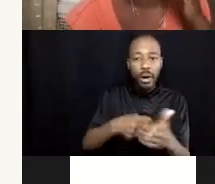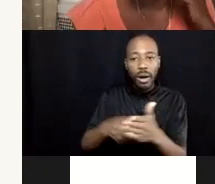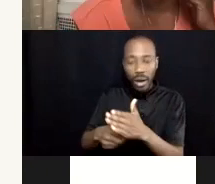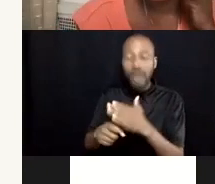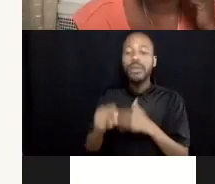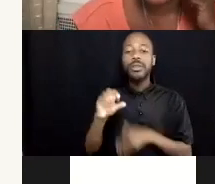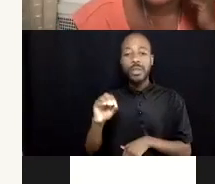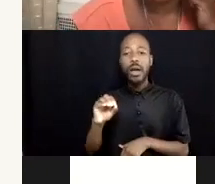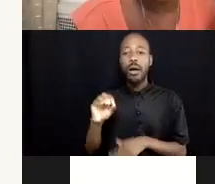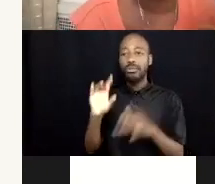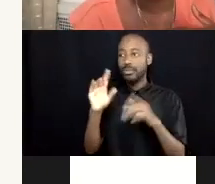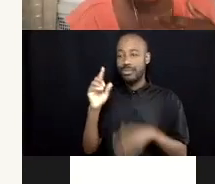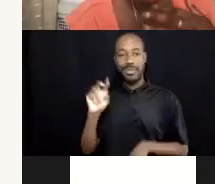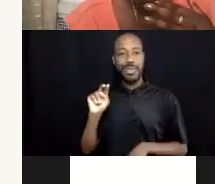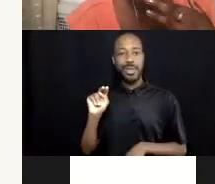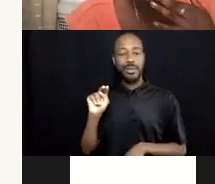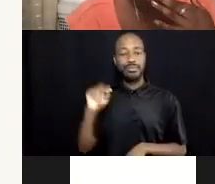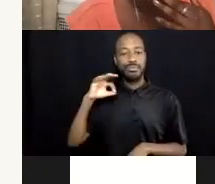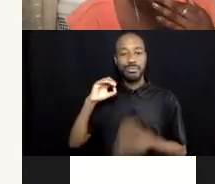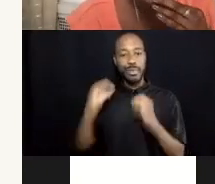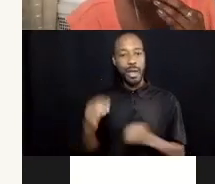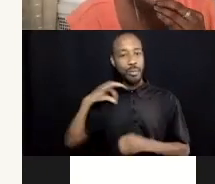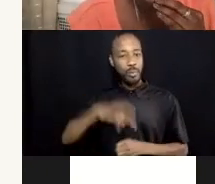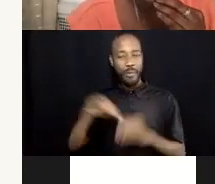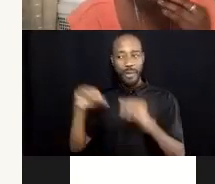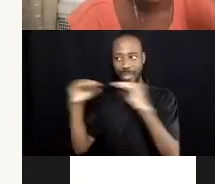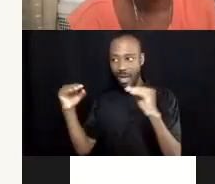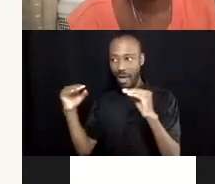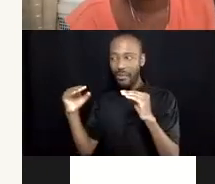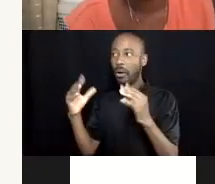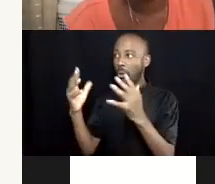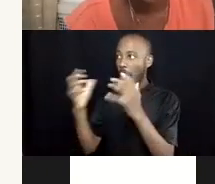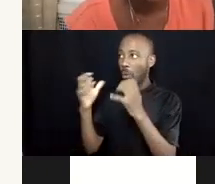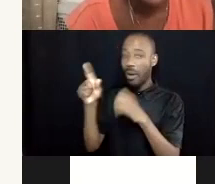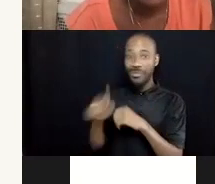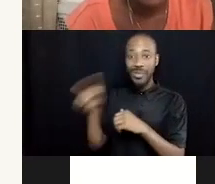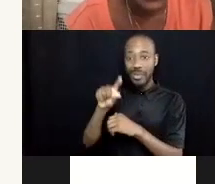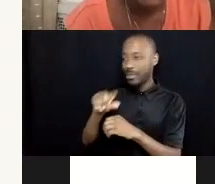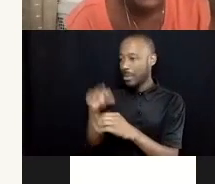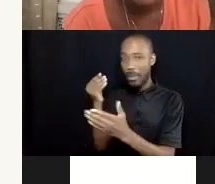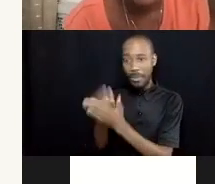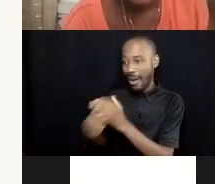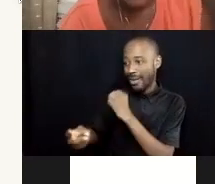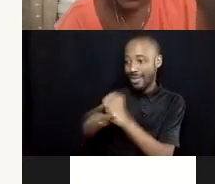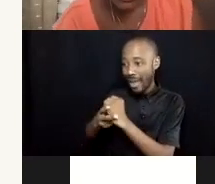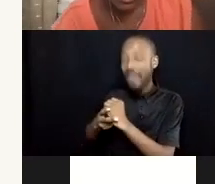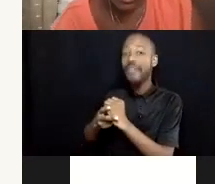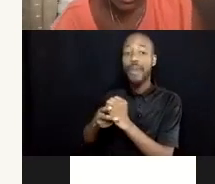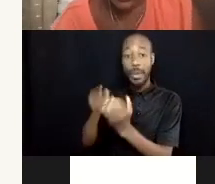level is folks diverting and retaining funds to give directly to Black trans people like we do.